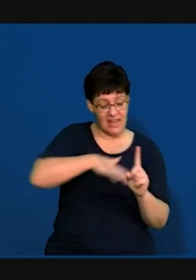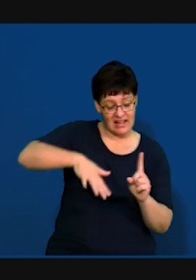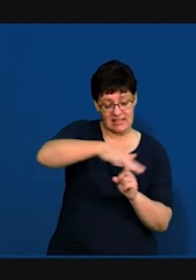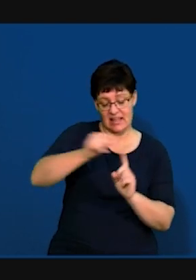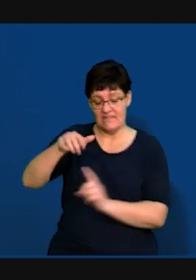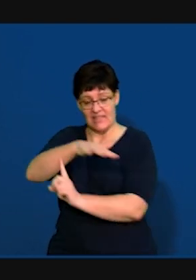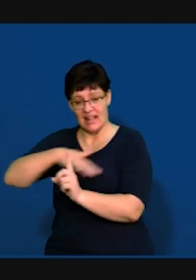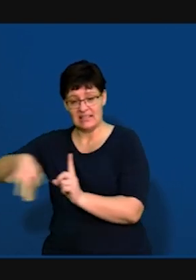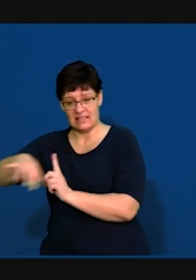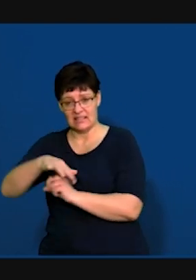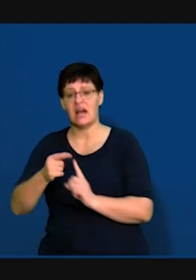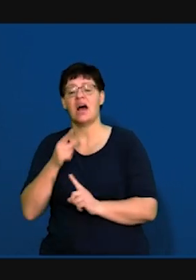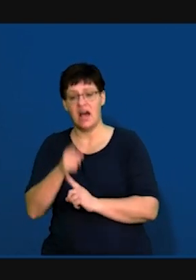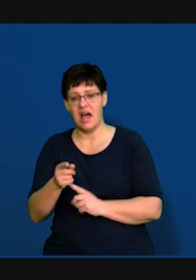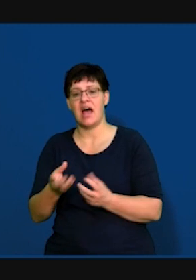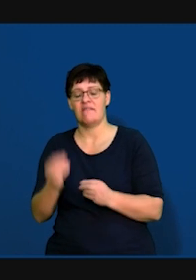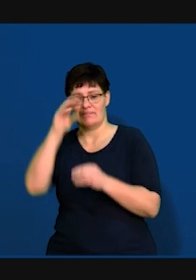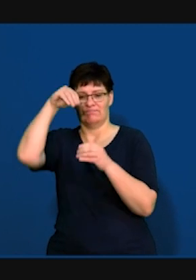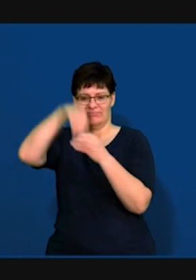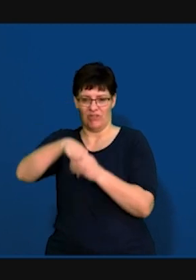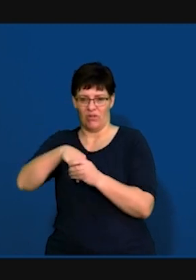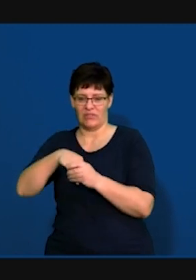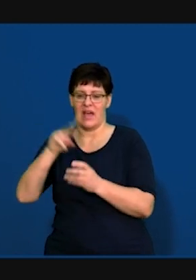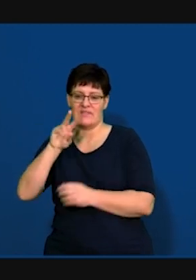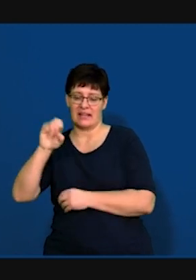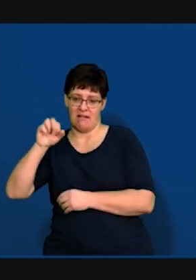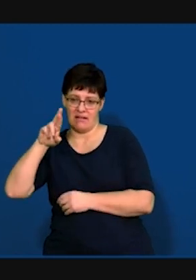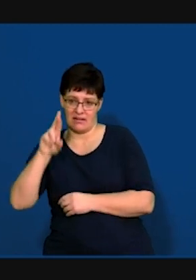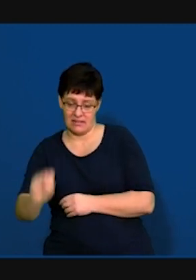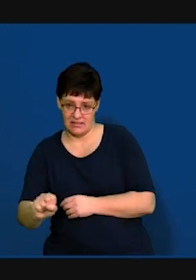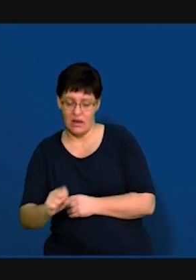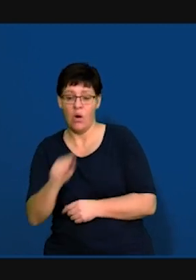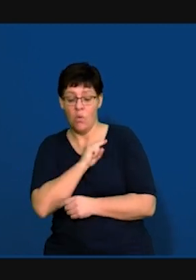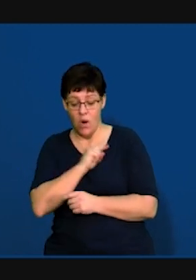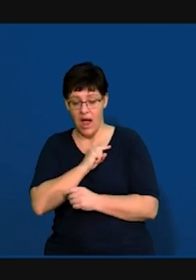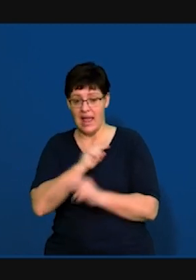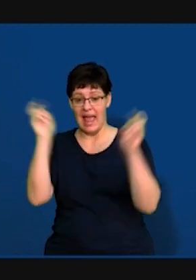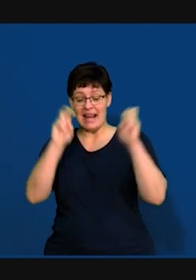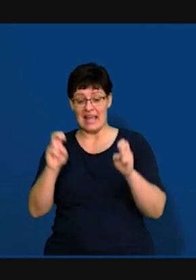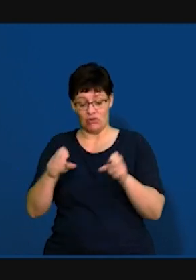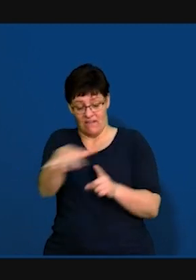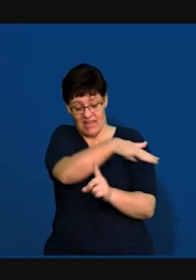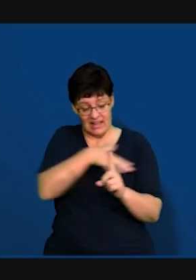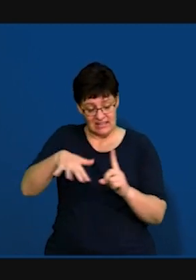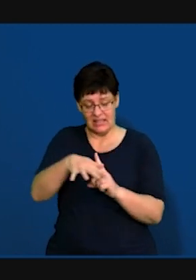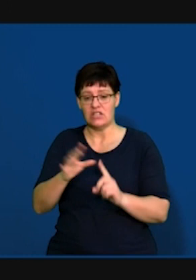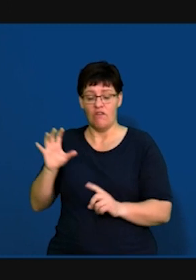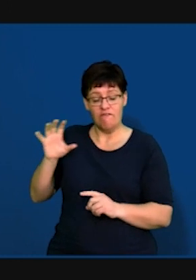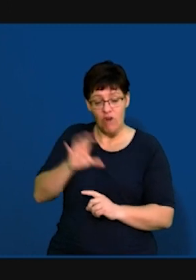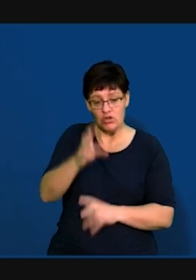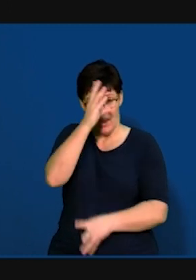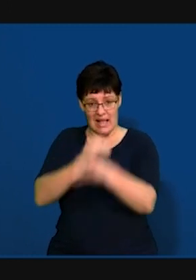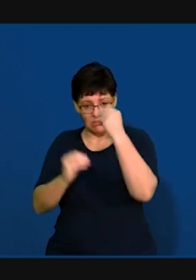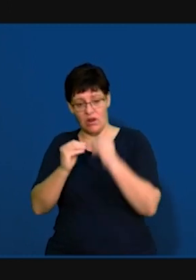vectors are heavily involved because we're saying that electric field at a point is the force experienced